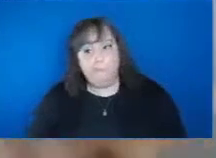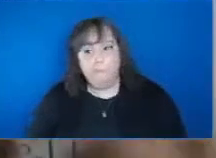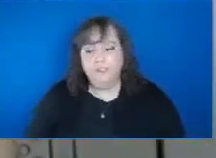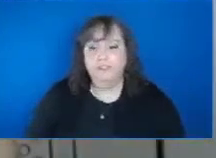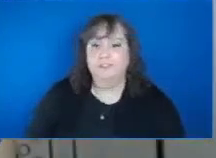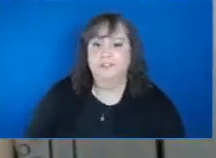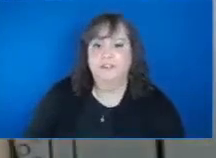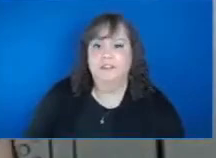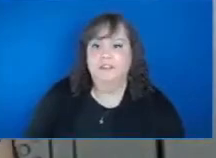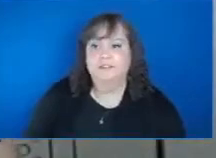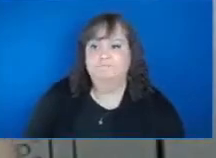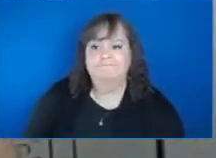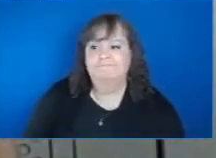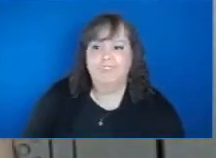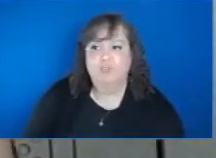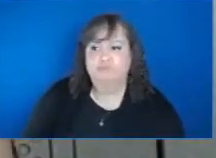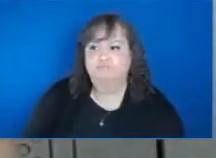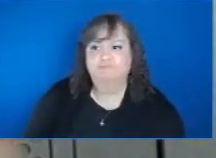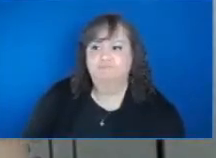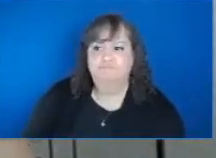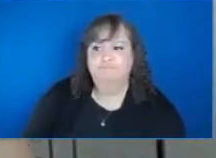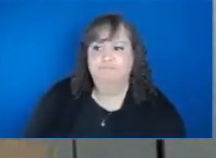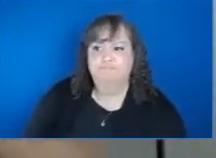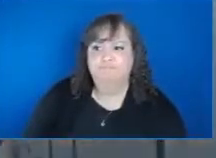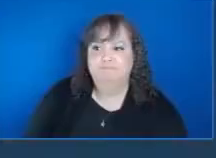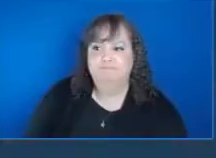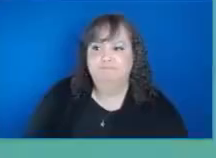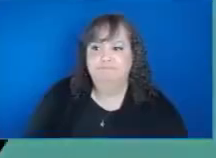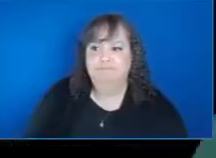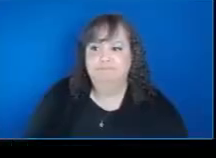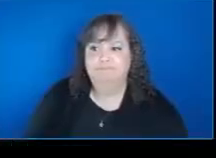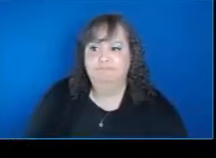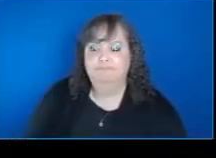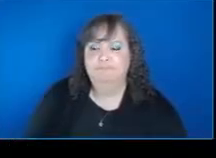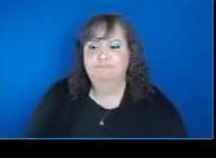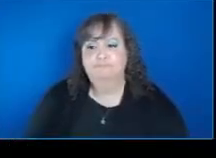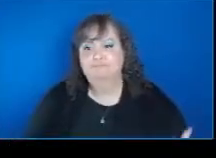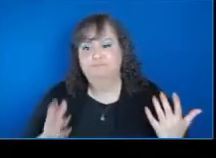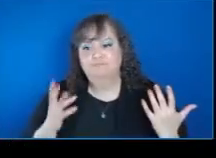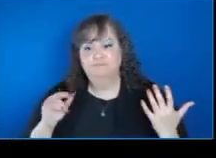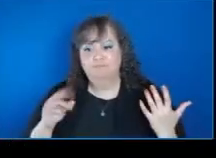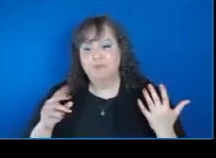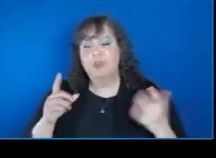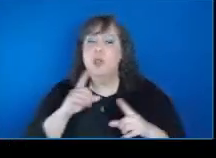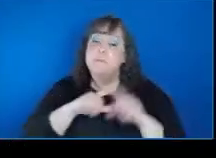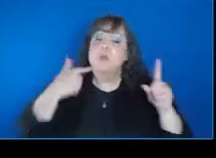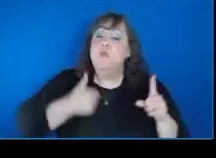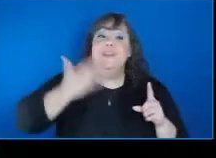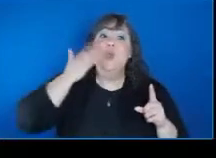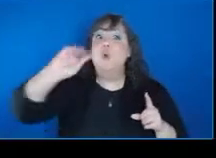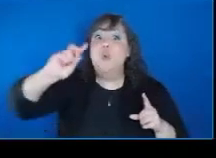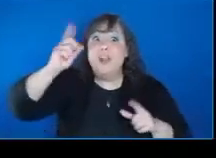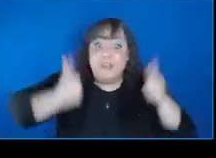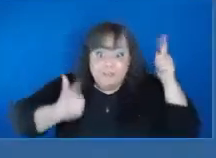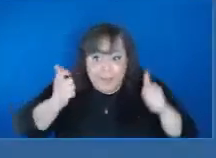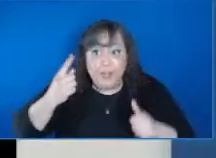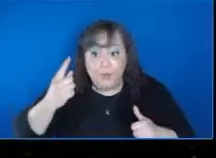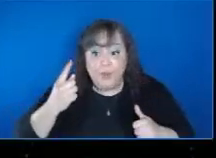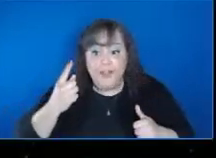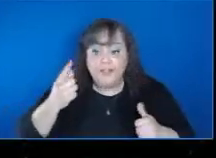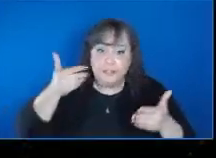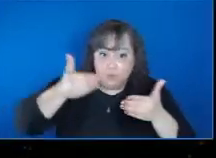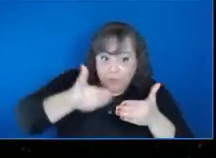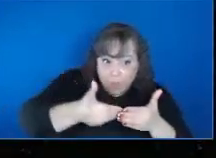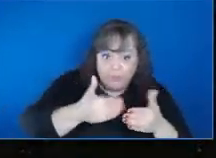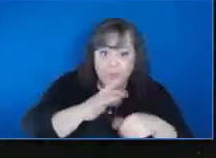Well, no. But the good news is we know where most of the really big ones are. They get closest to the Earth. We found more than 90%